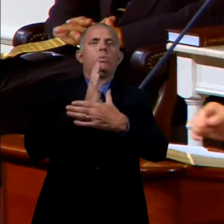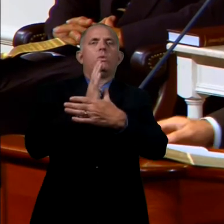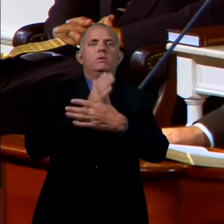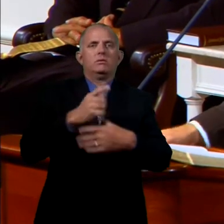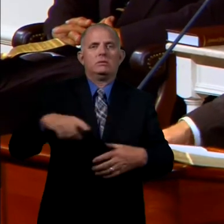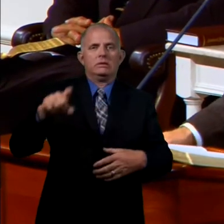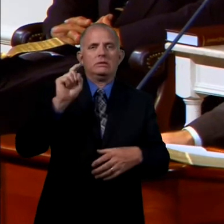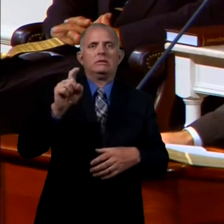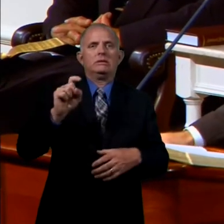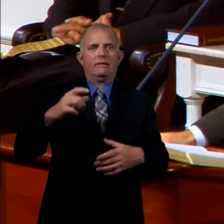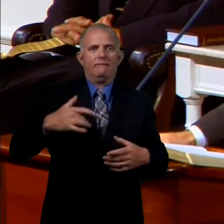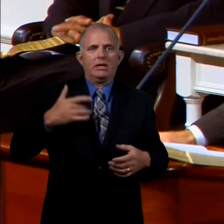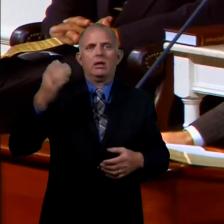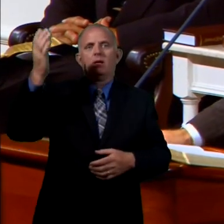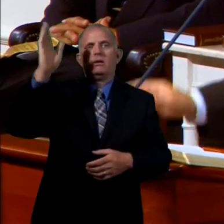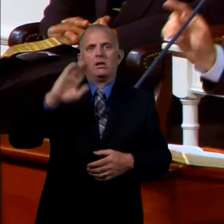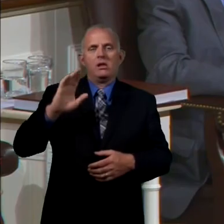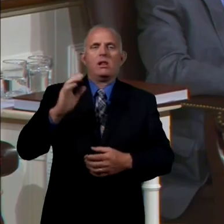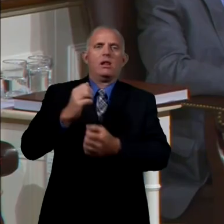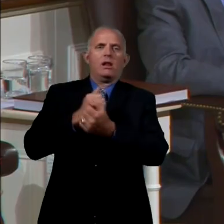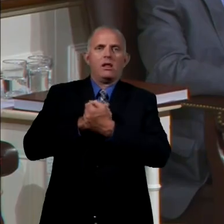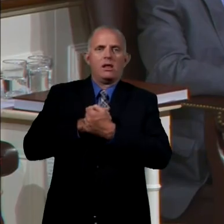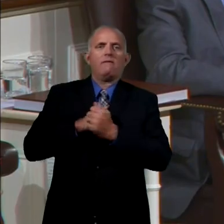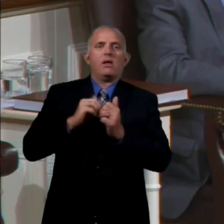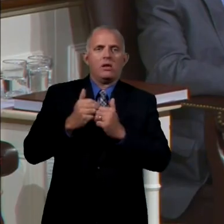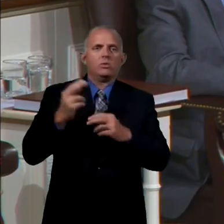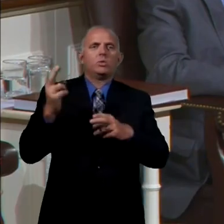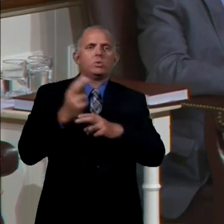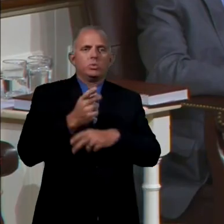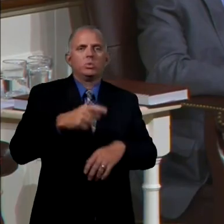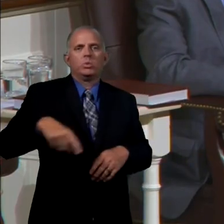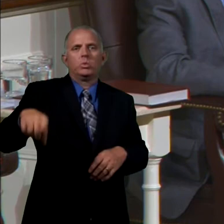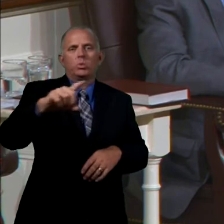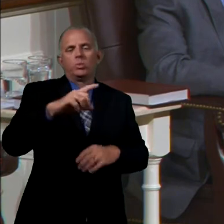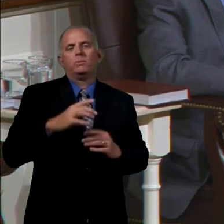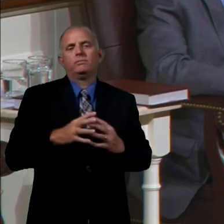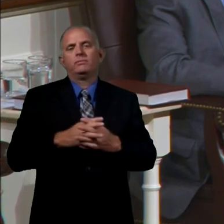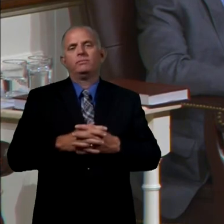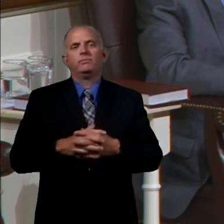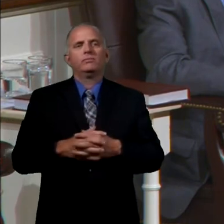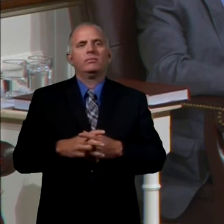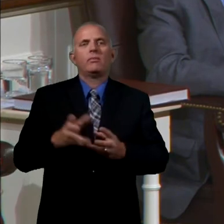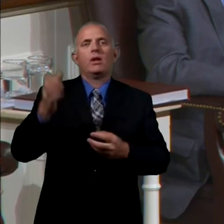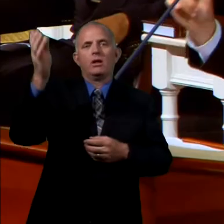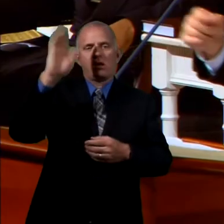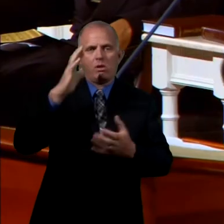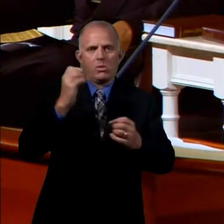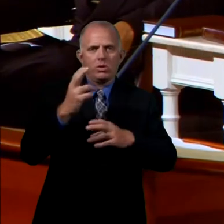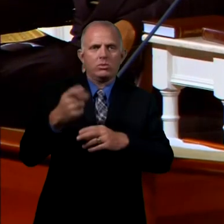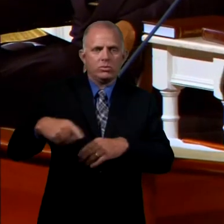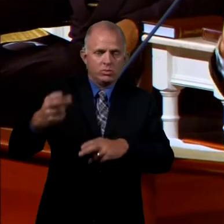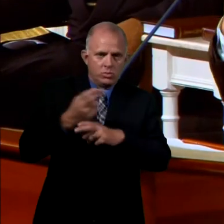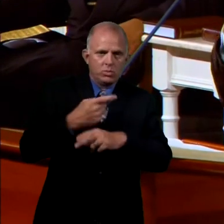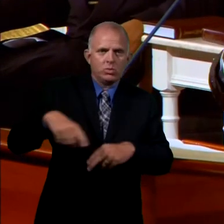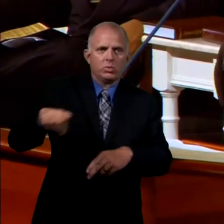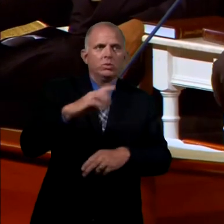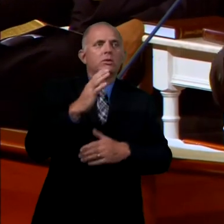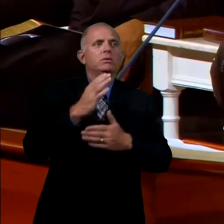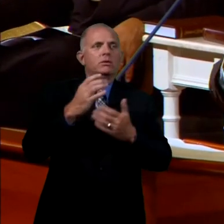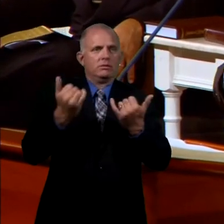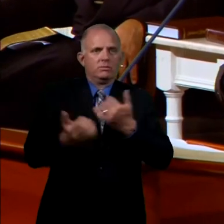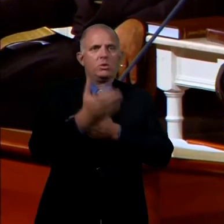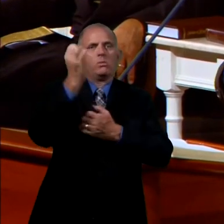you? God wants to use you. Some of you this morning were used by God, but you become